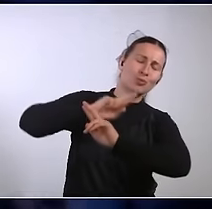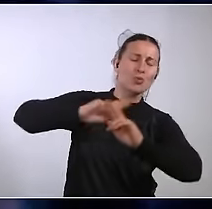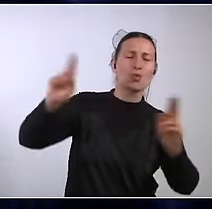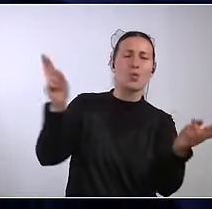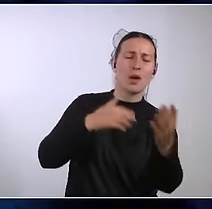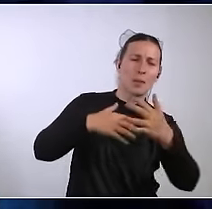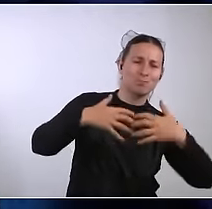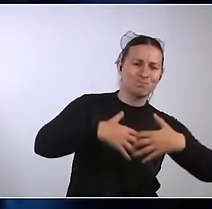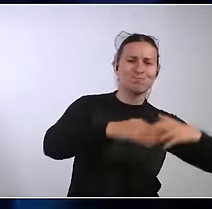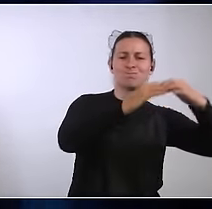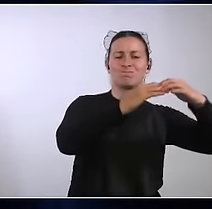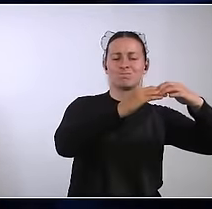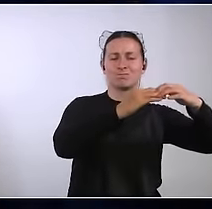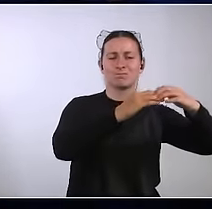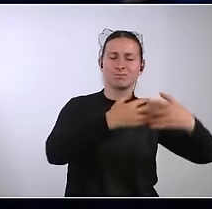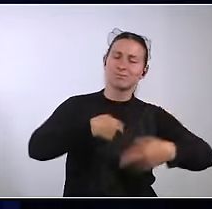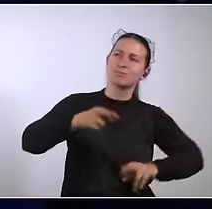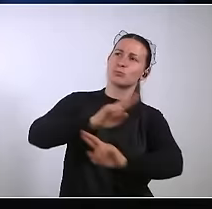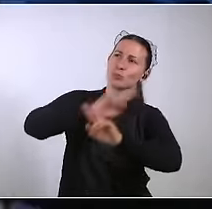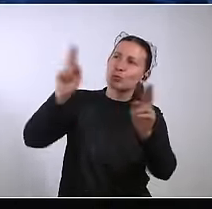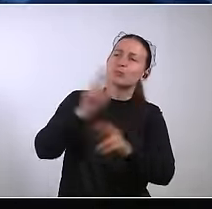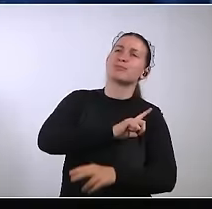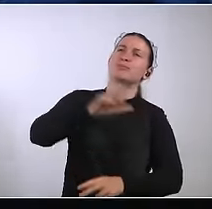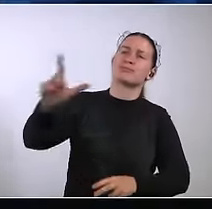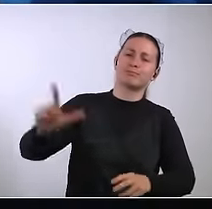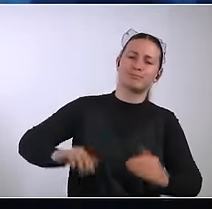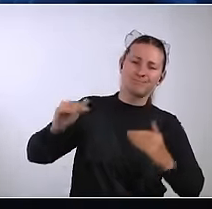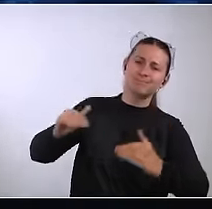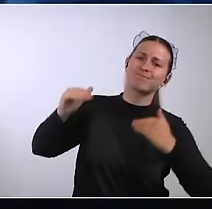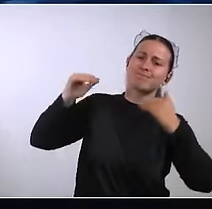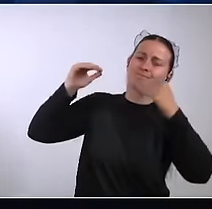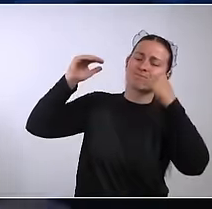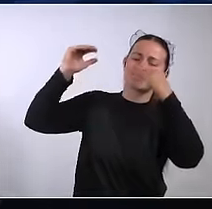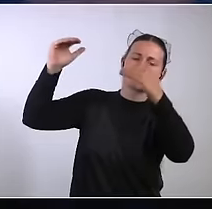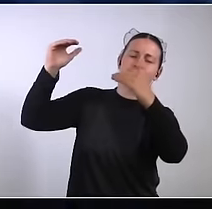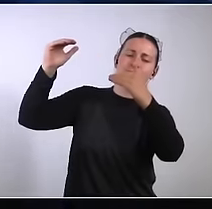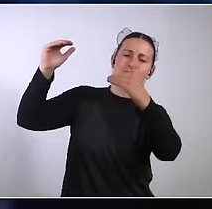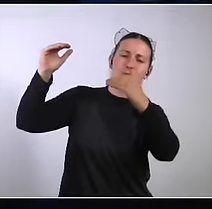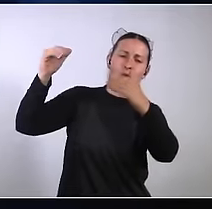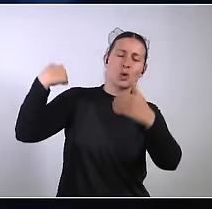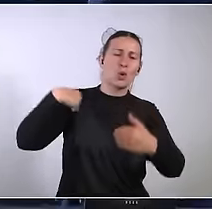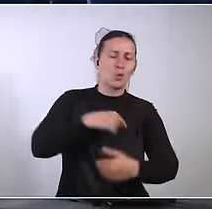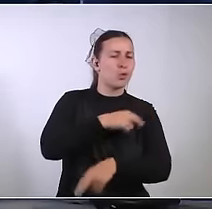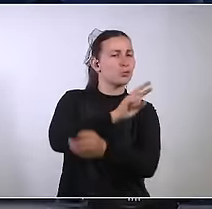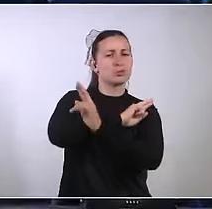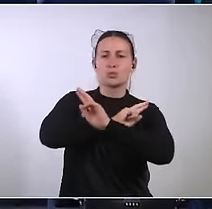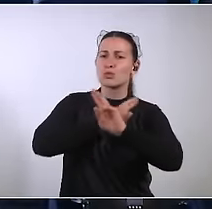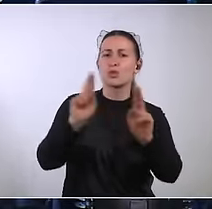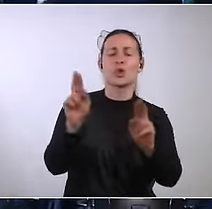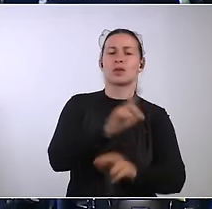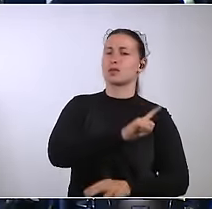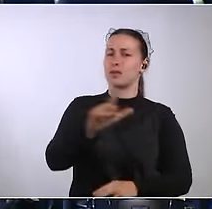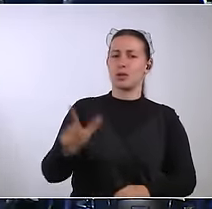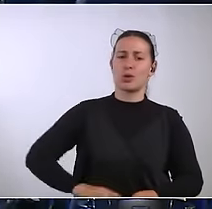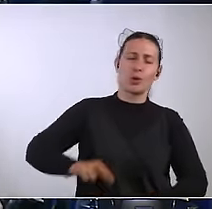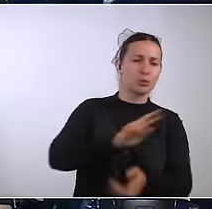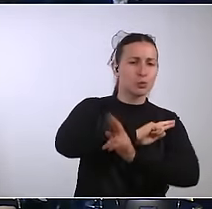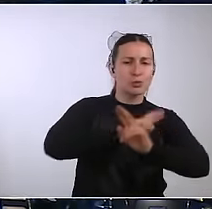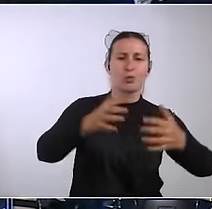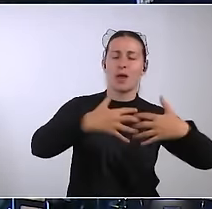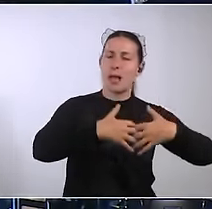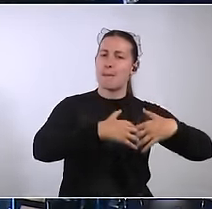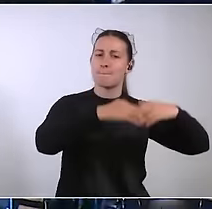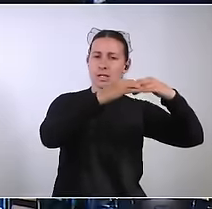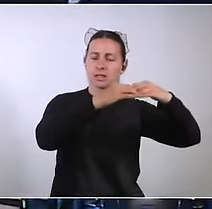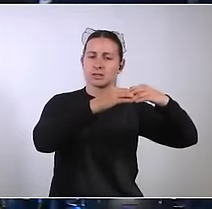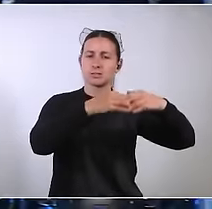Una última vez, levante su voz. Señor, estamos listos para edificar, para